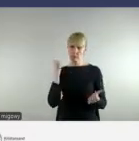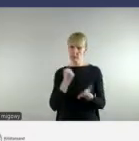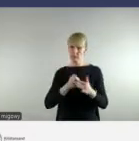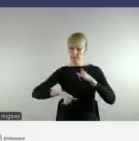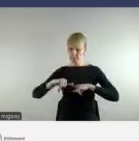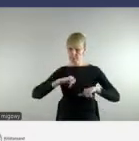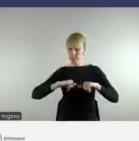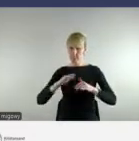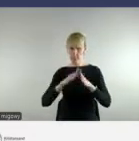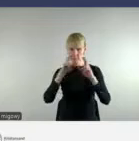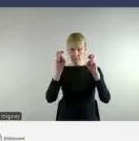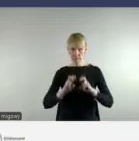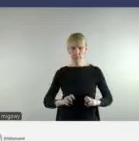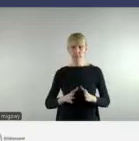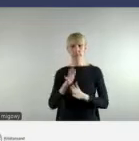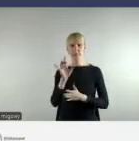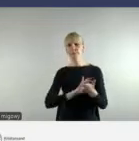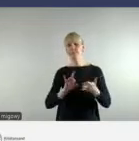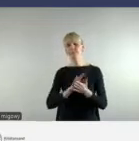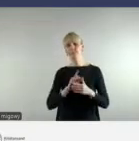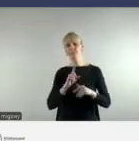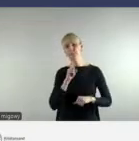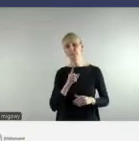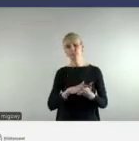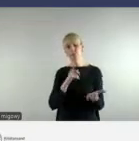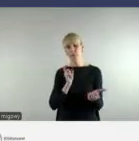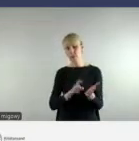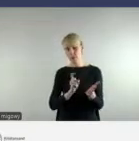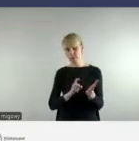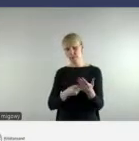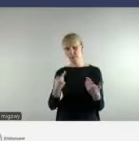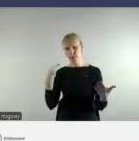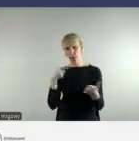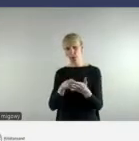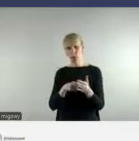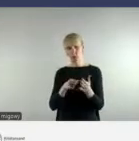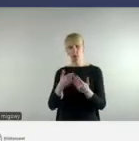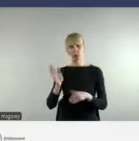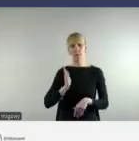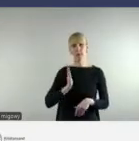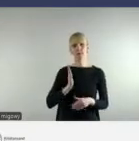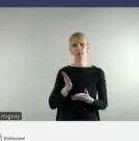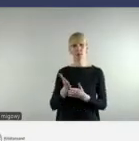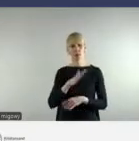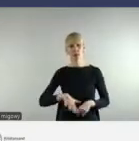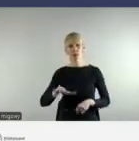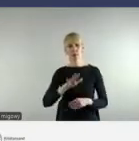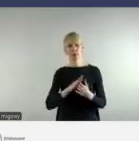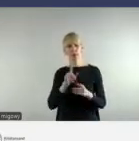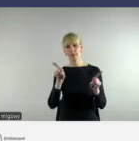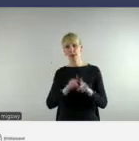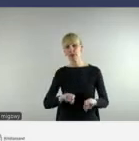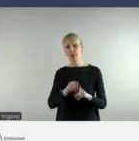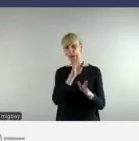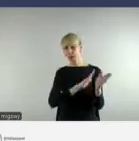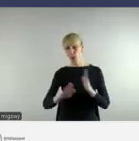sets requirements for public safety and emergency preparedness through municipal preparedness